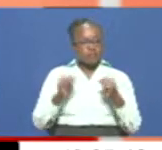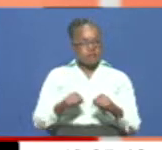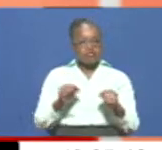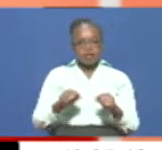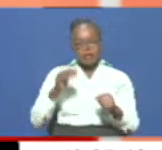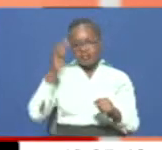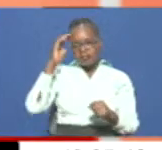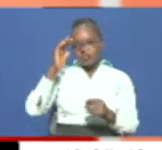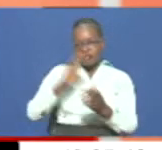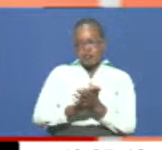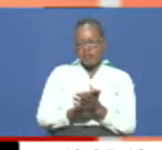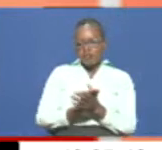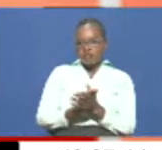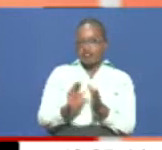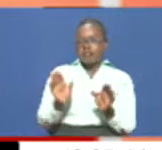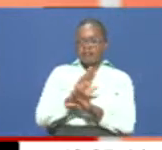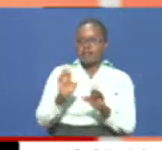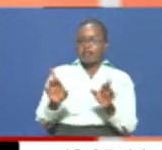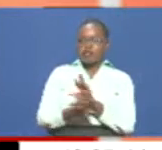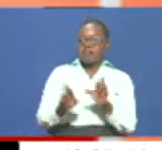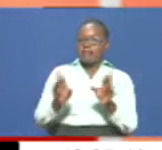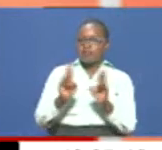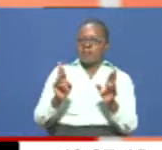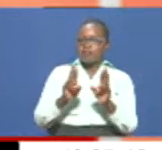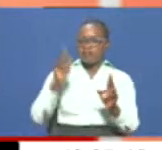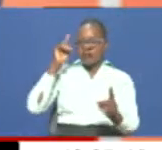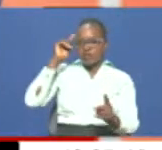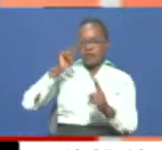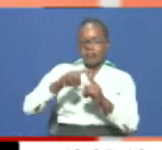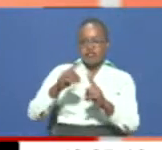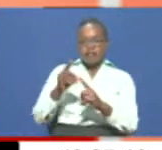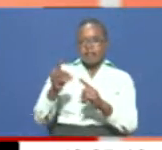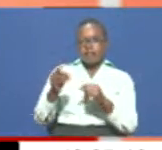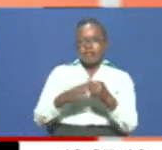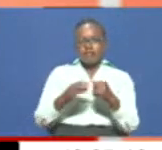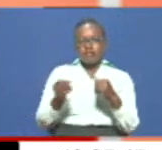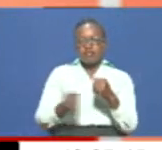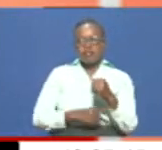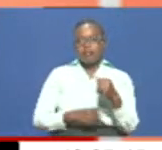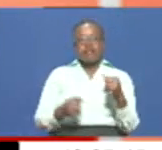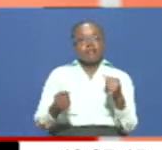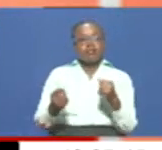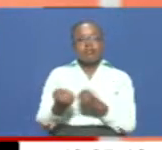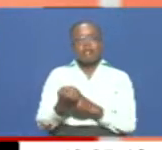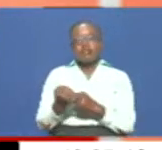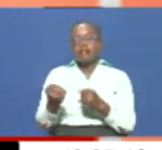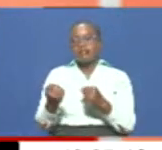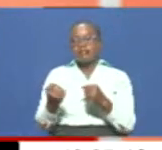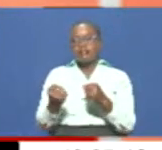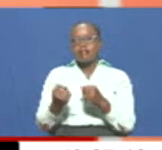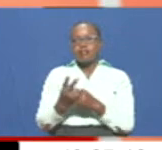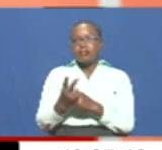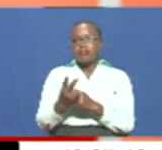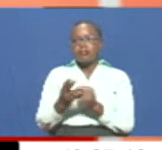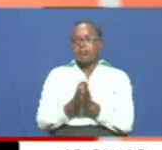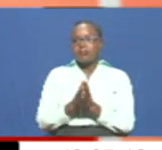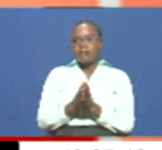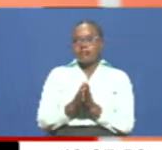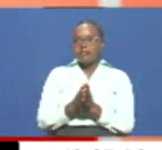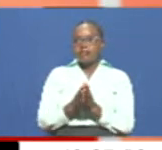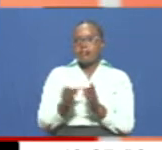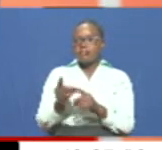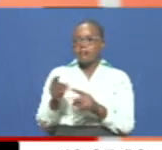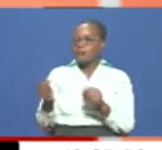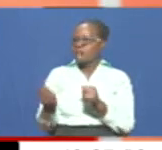now the ball is rolling towards 9th of September. What are the days we are looking at? 11th of November, as